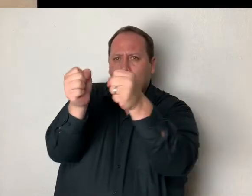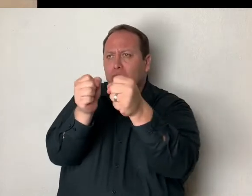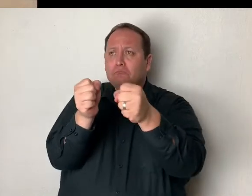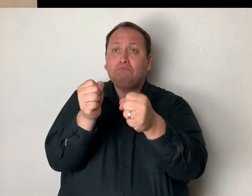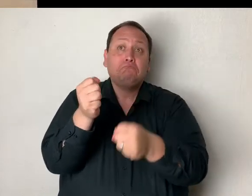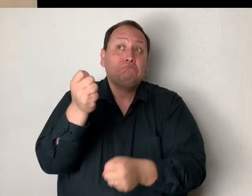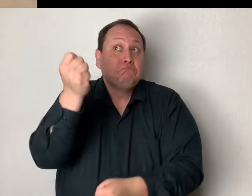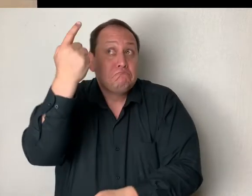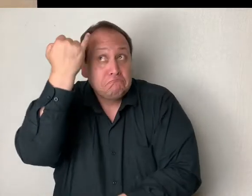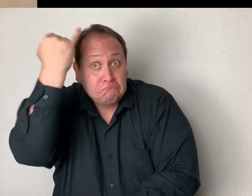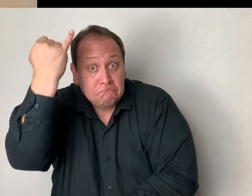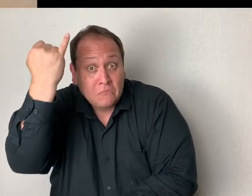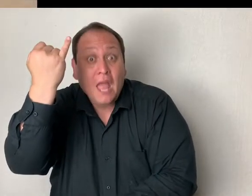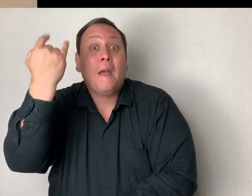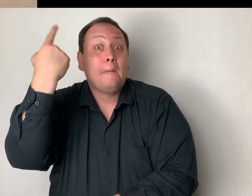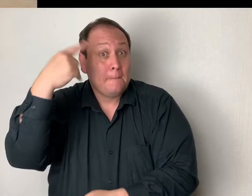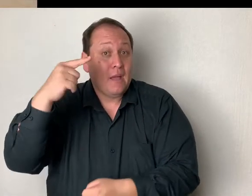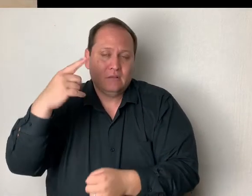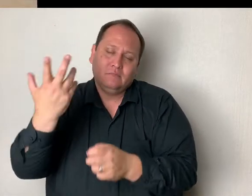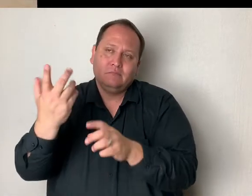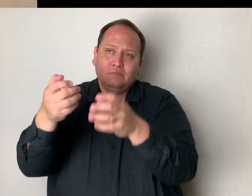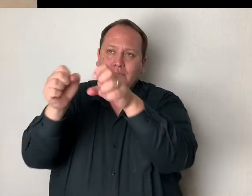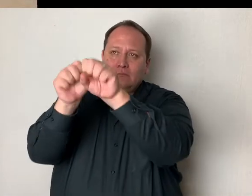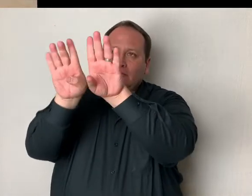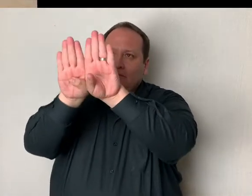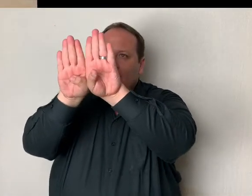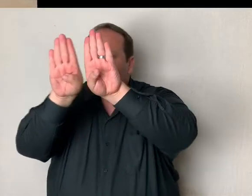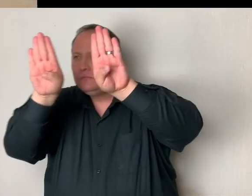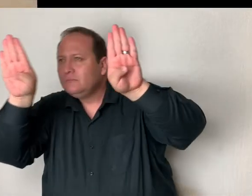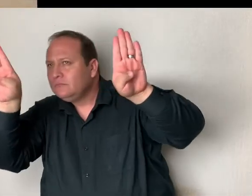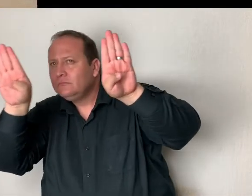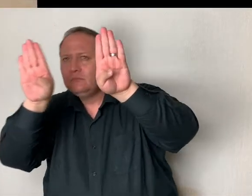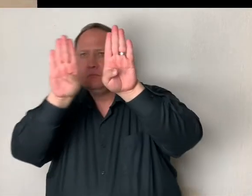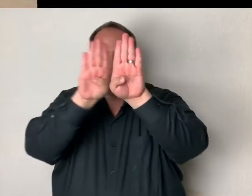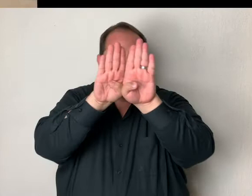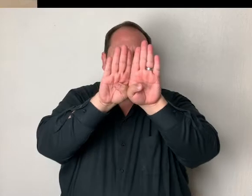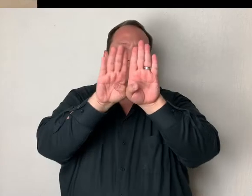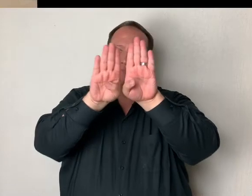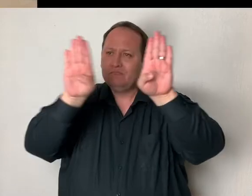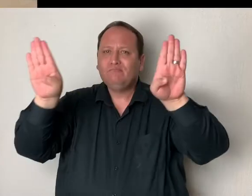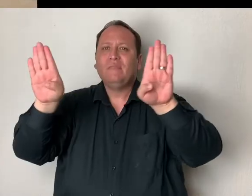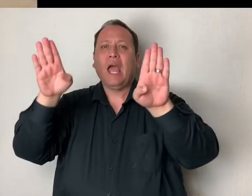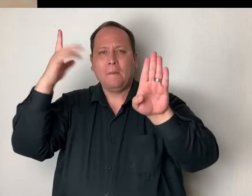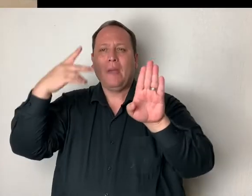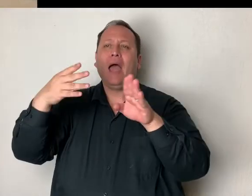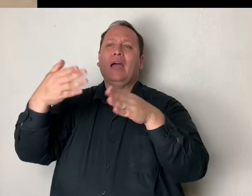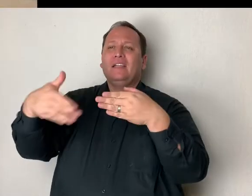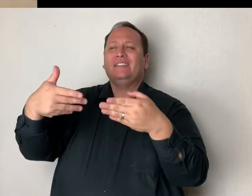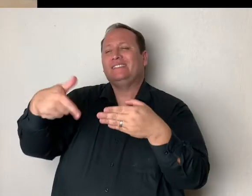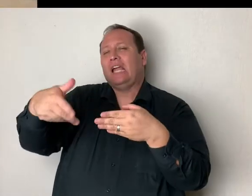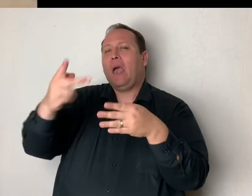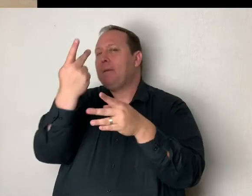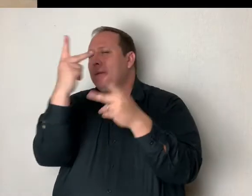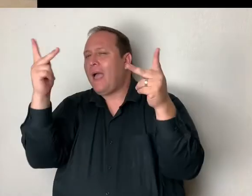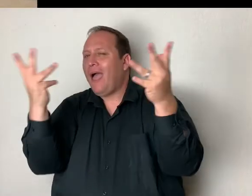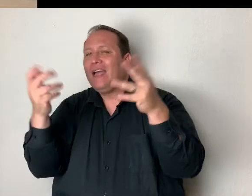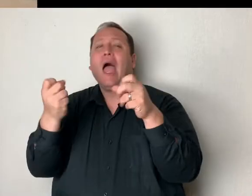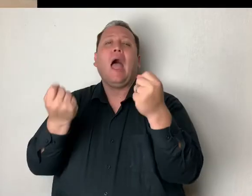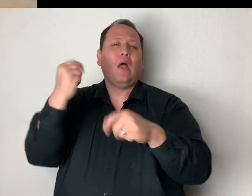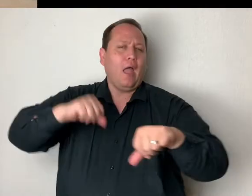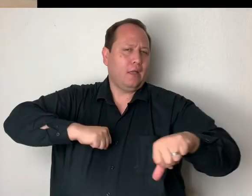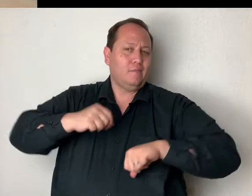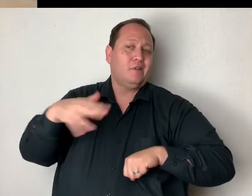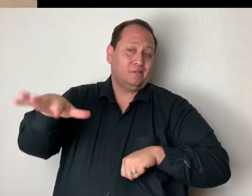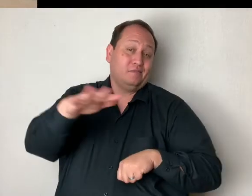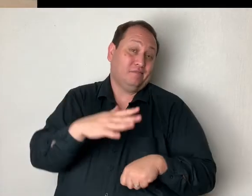some of the several events that we host at Friendship Park. But, you know, it's a Band-Aid on a big,